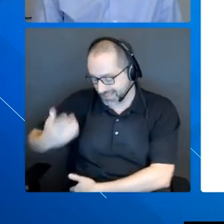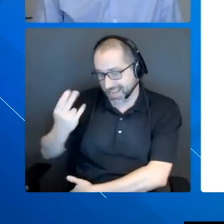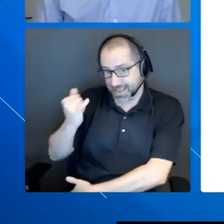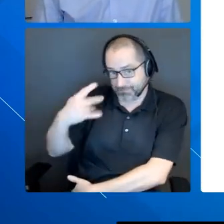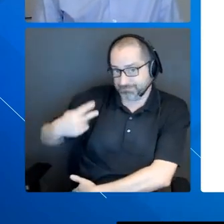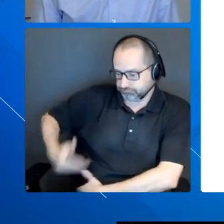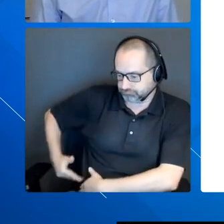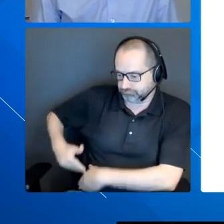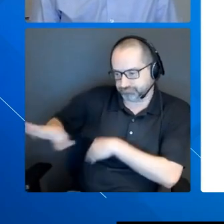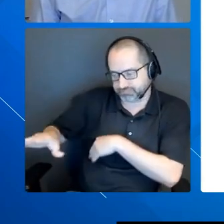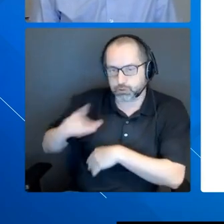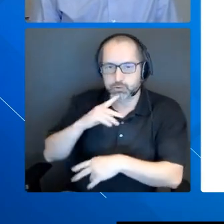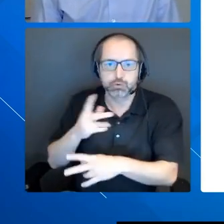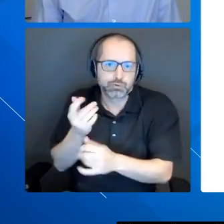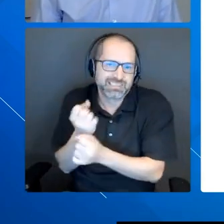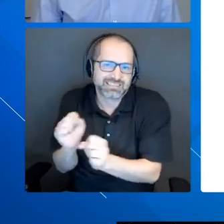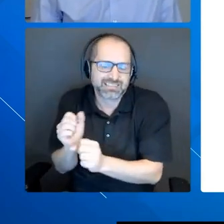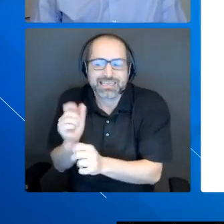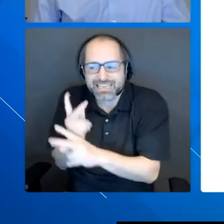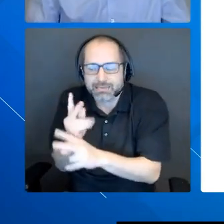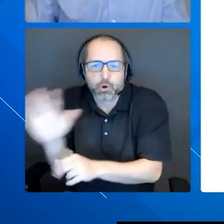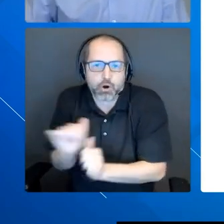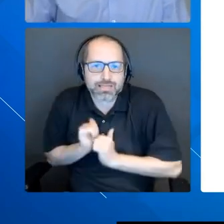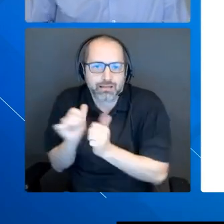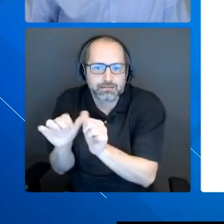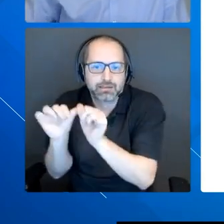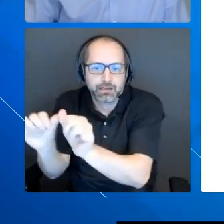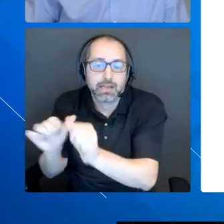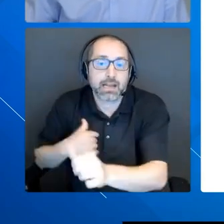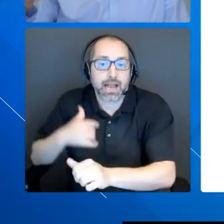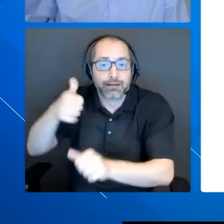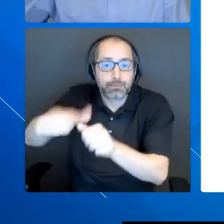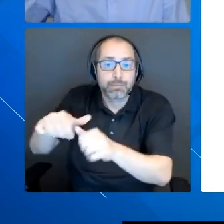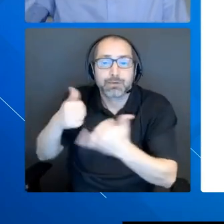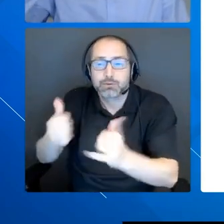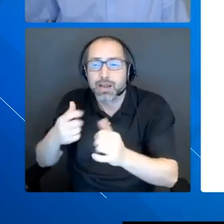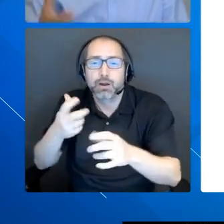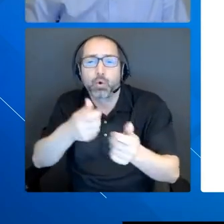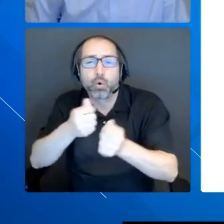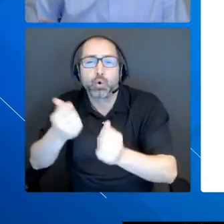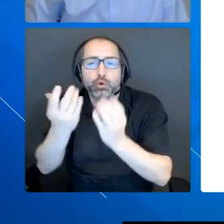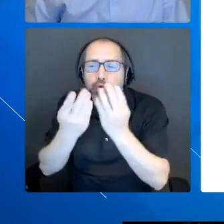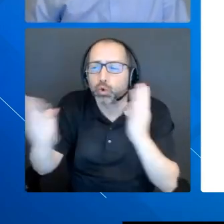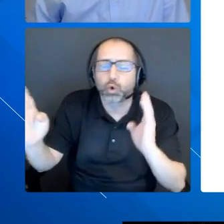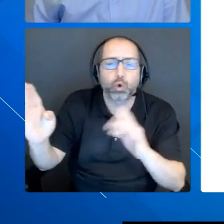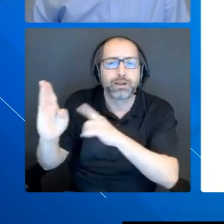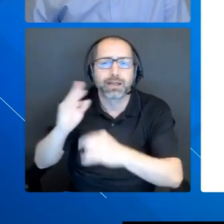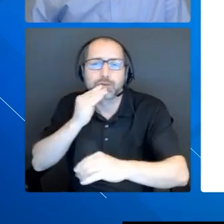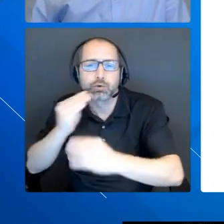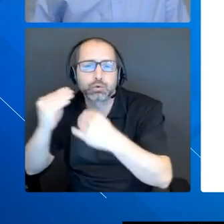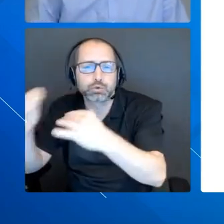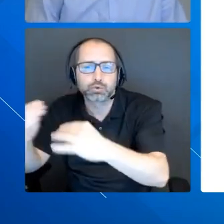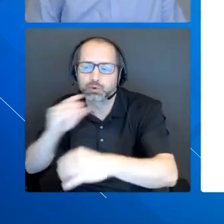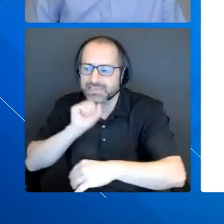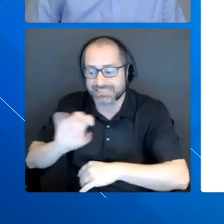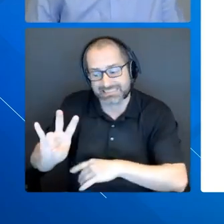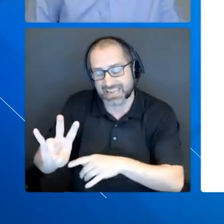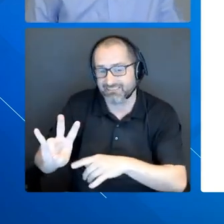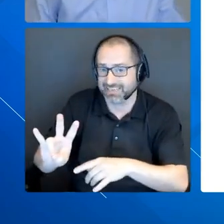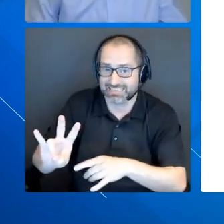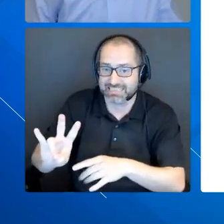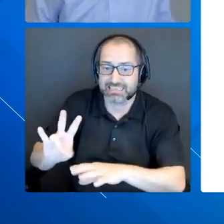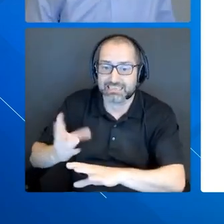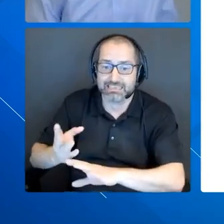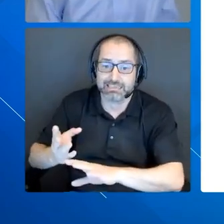life. I remember doing things like trying to hold the doors open at the grocery store, being a little, 7-year-old kid. This was